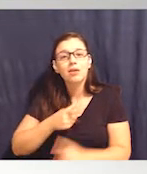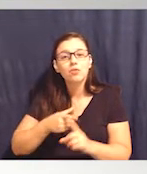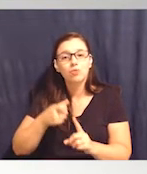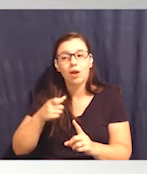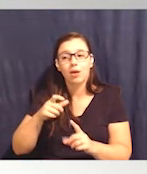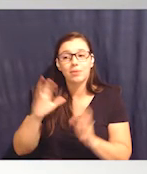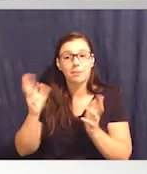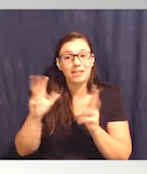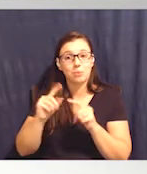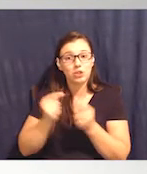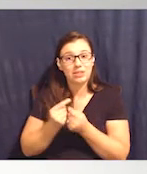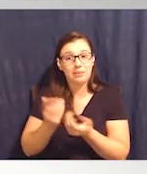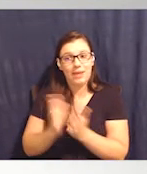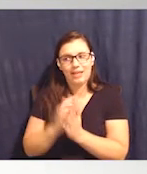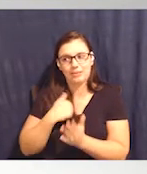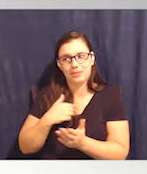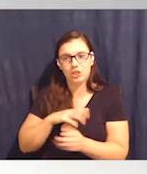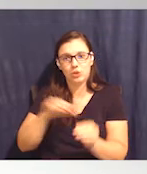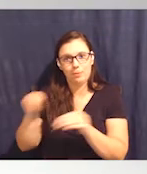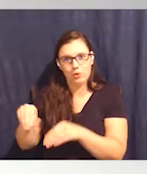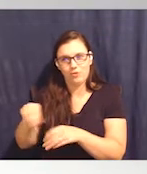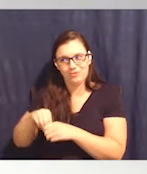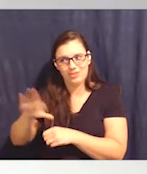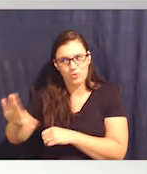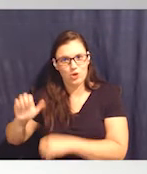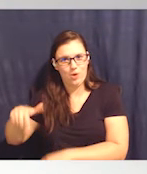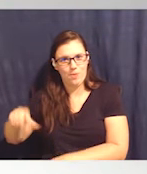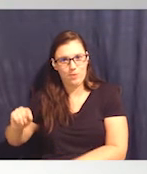in their apartment. I'm like, excuse me?